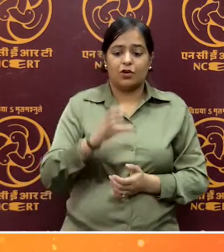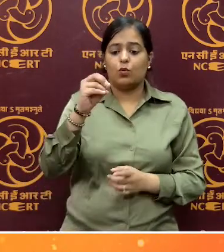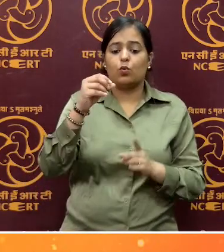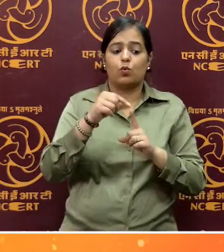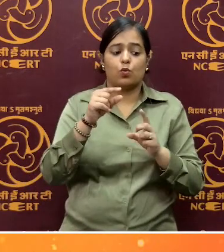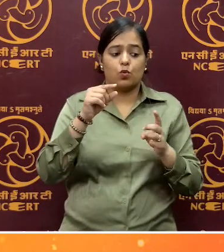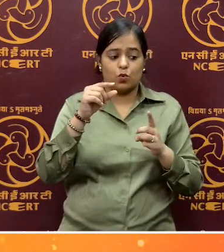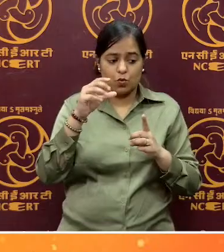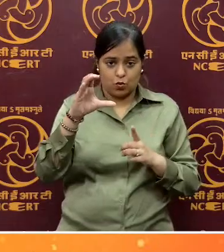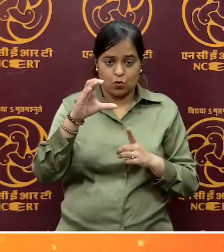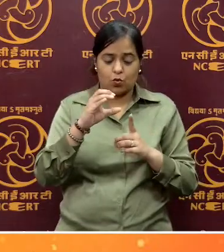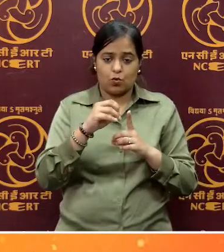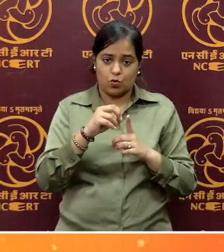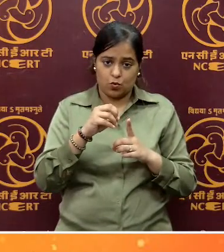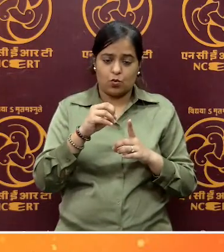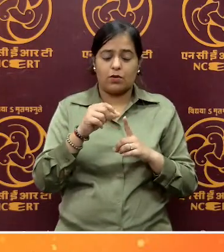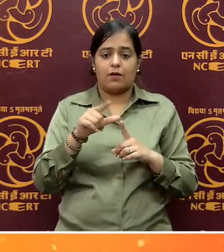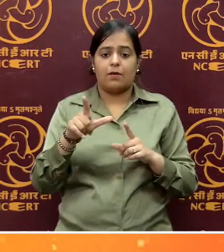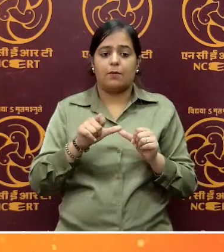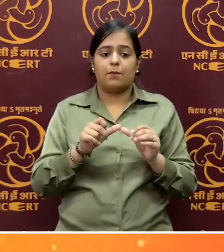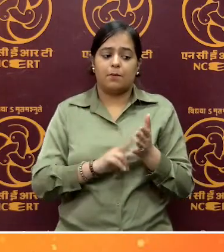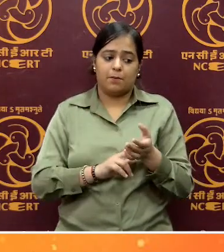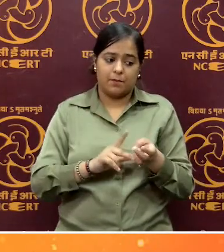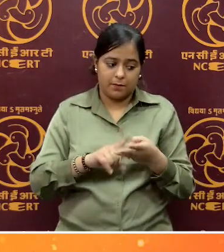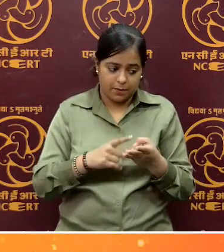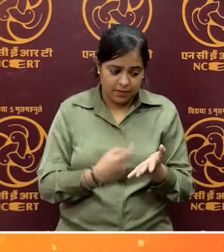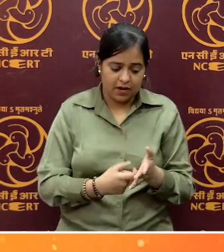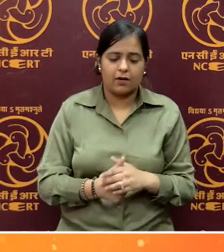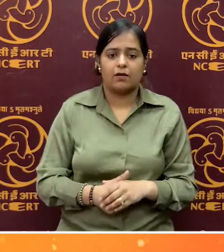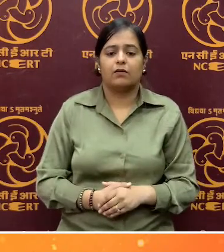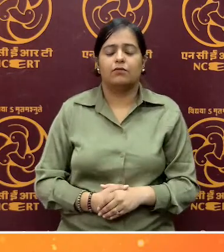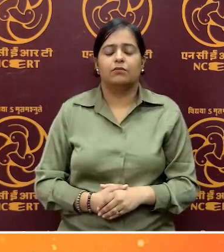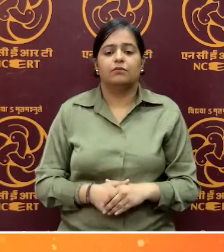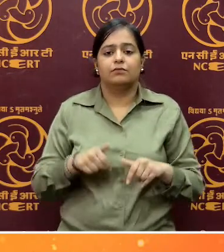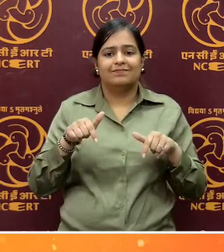co-planar vectors? Planar means in a plane. It